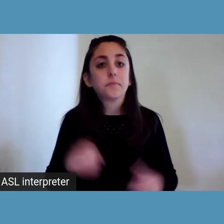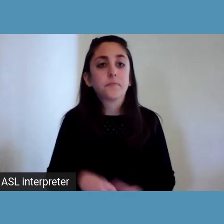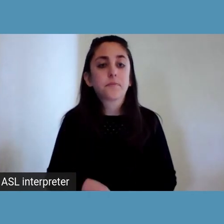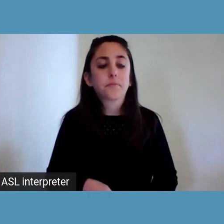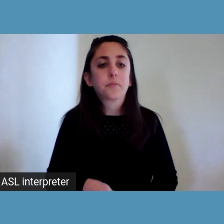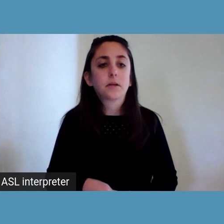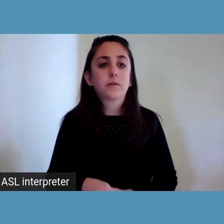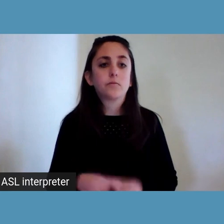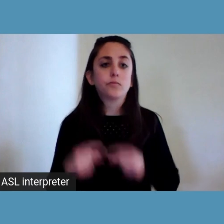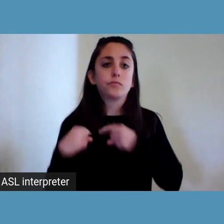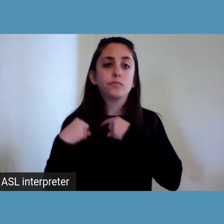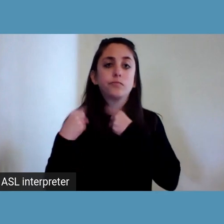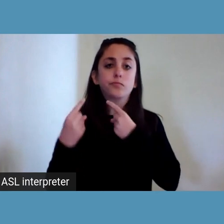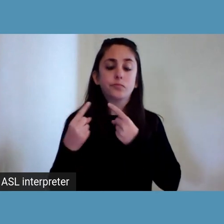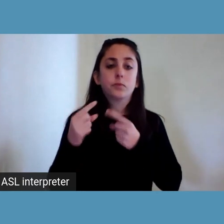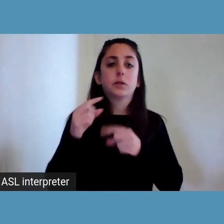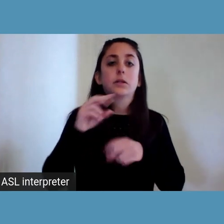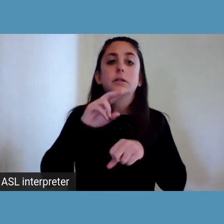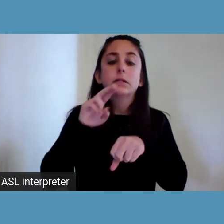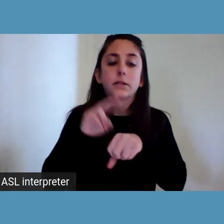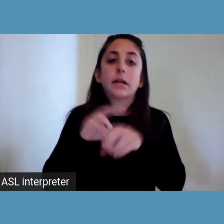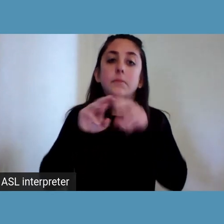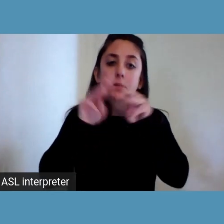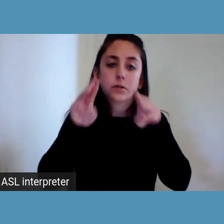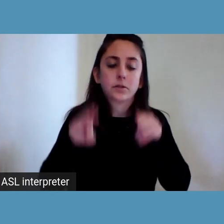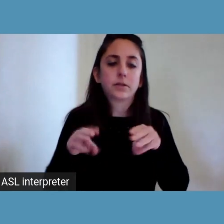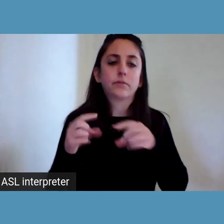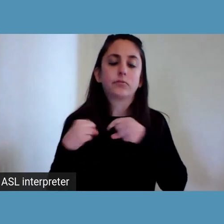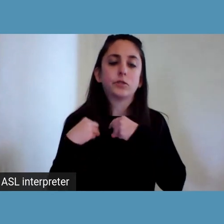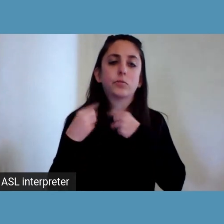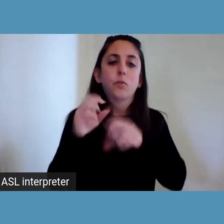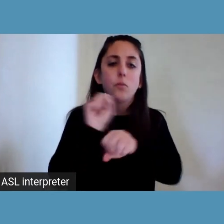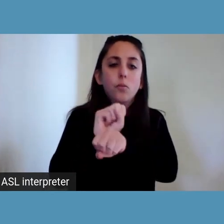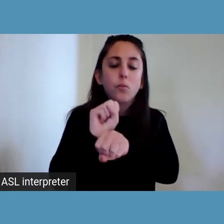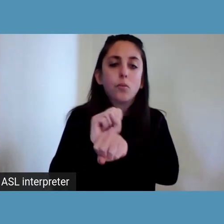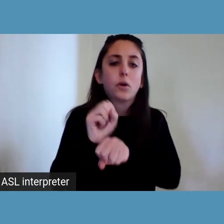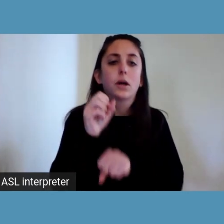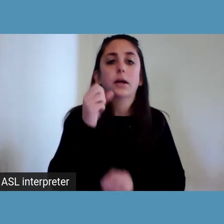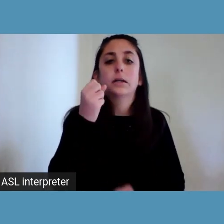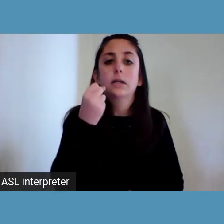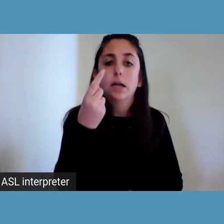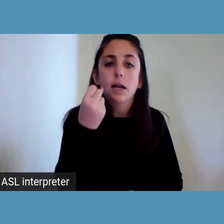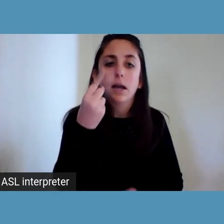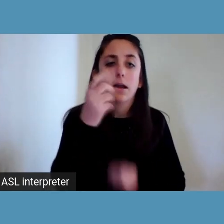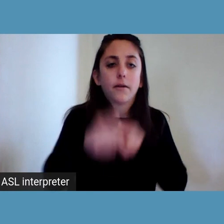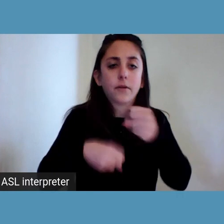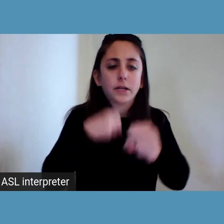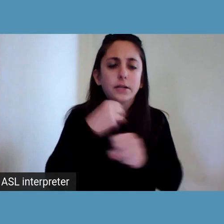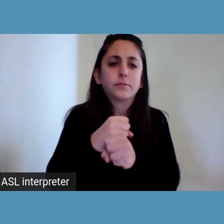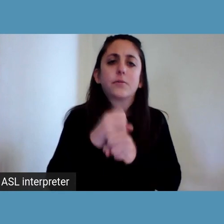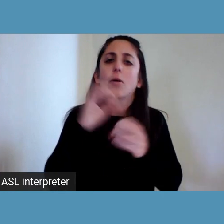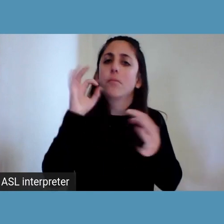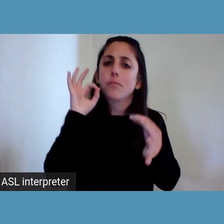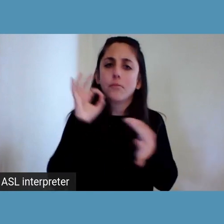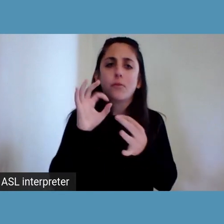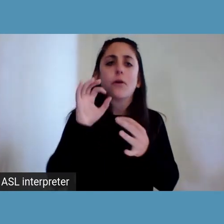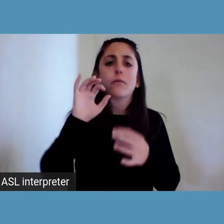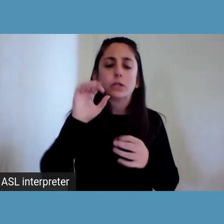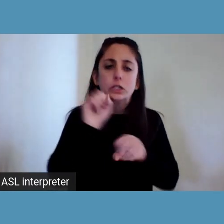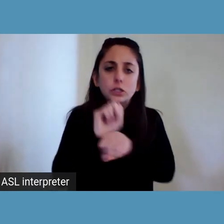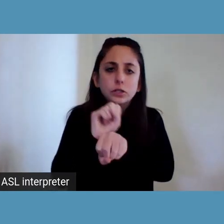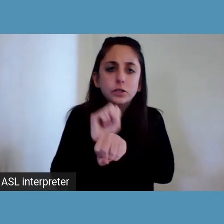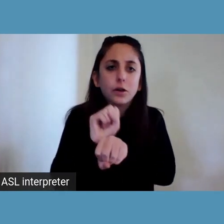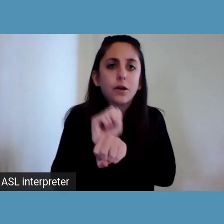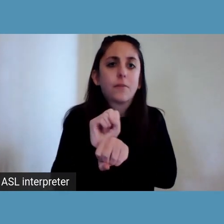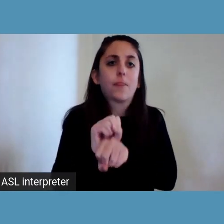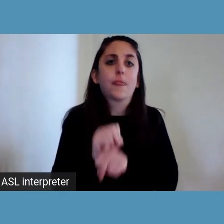I've been at the Cable Natural History Museum for 11 years, and it really is the perfect job for me. I was a